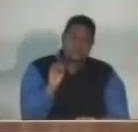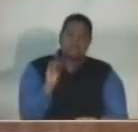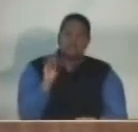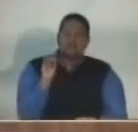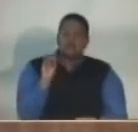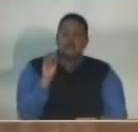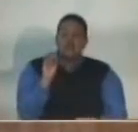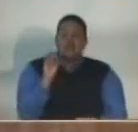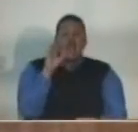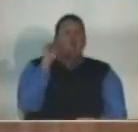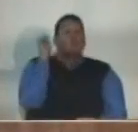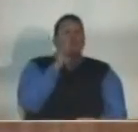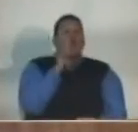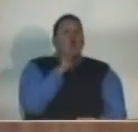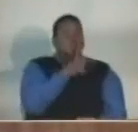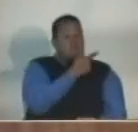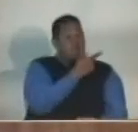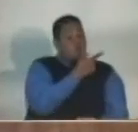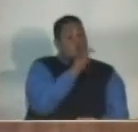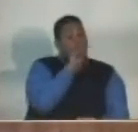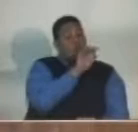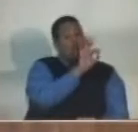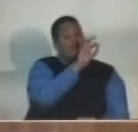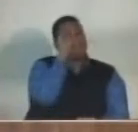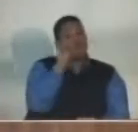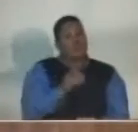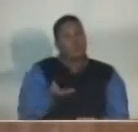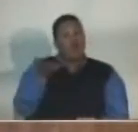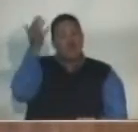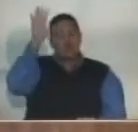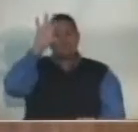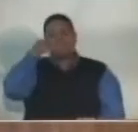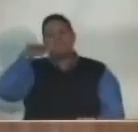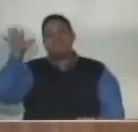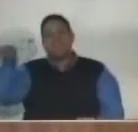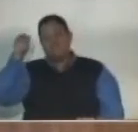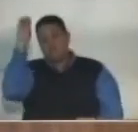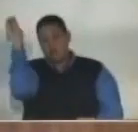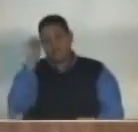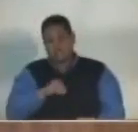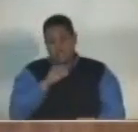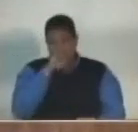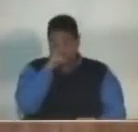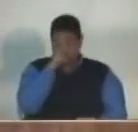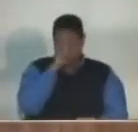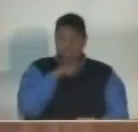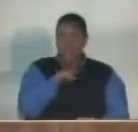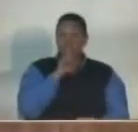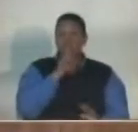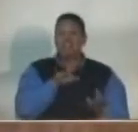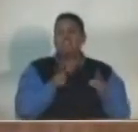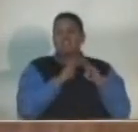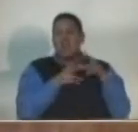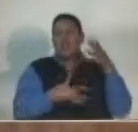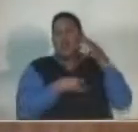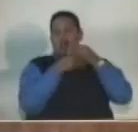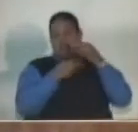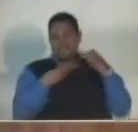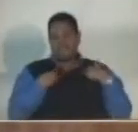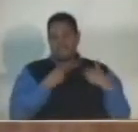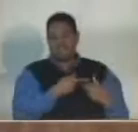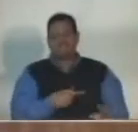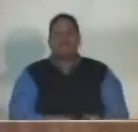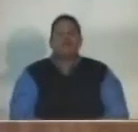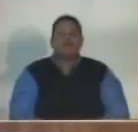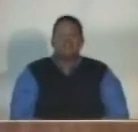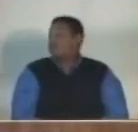37%, and girls from 21.9% to 55%. This is value being added.